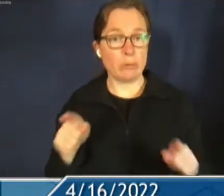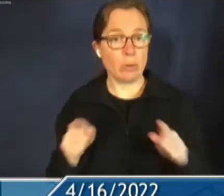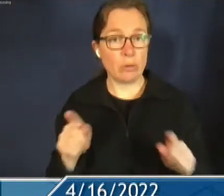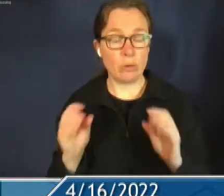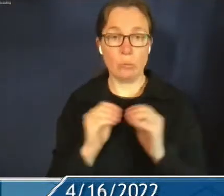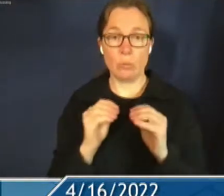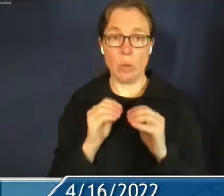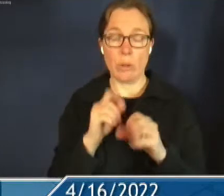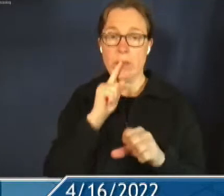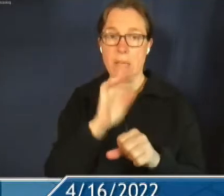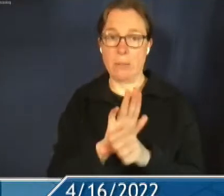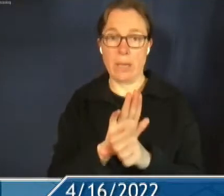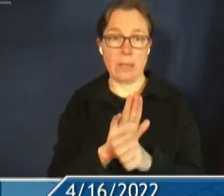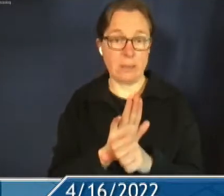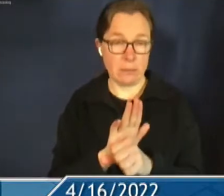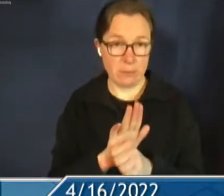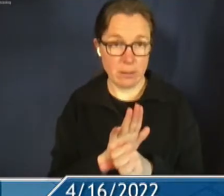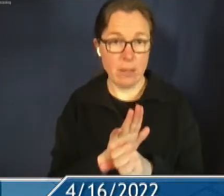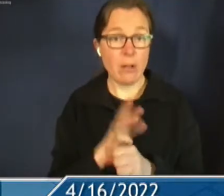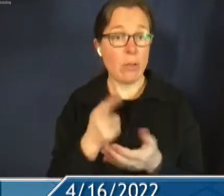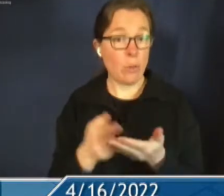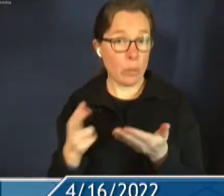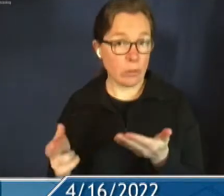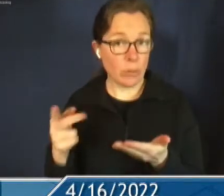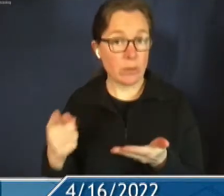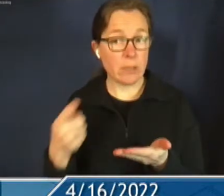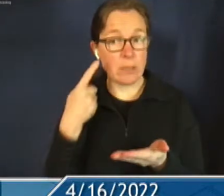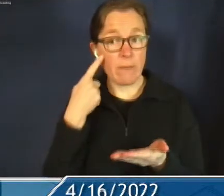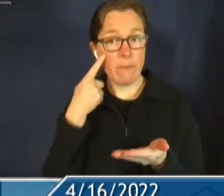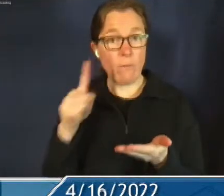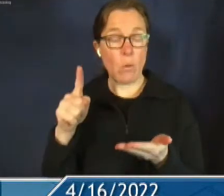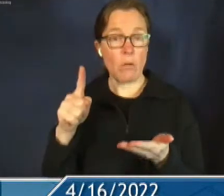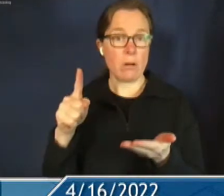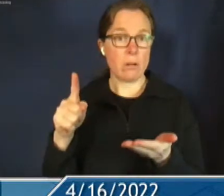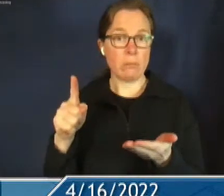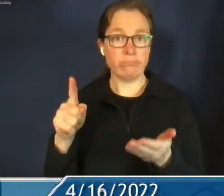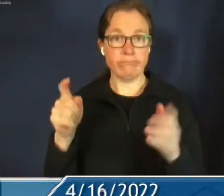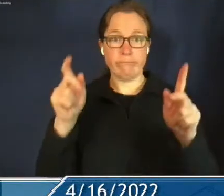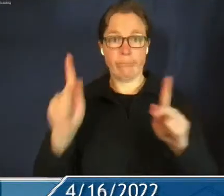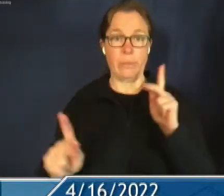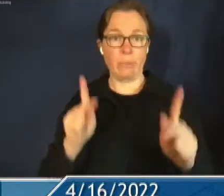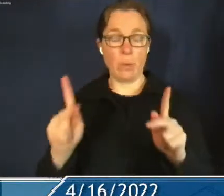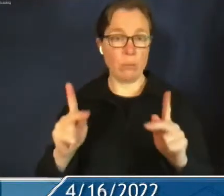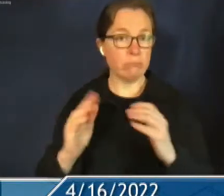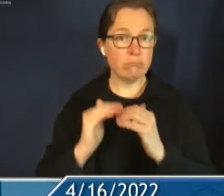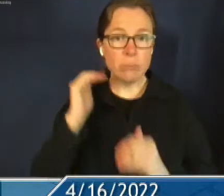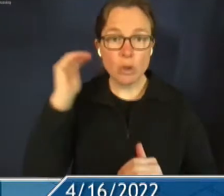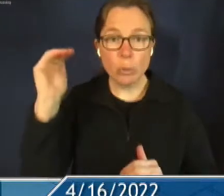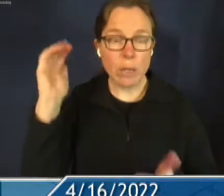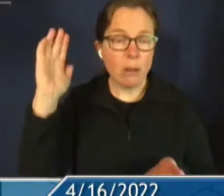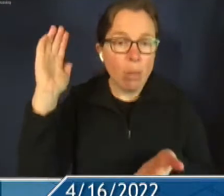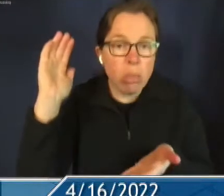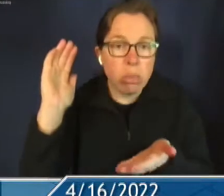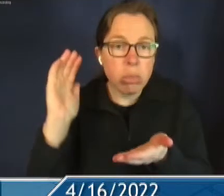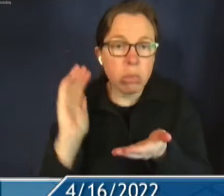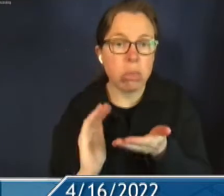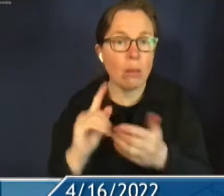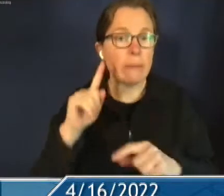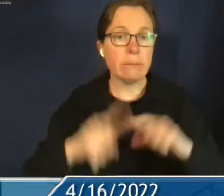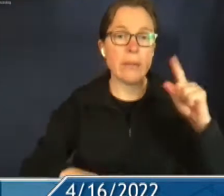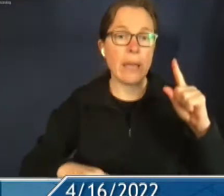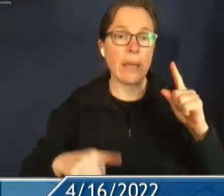invest in what is necessary. The resources in pure manpower are too much reduced to arrest the issue